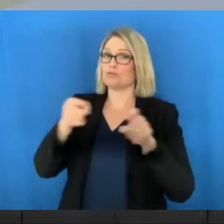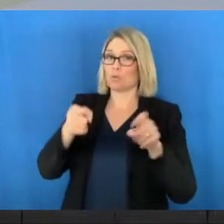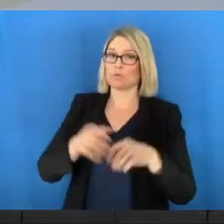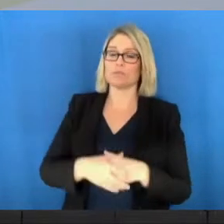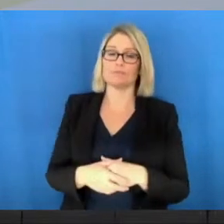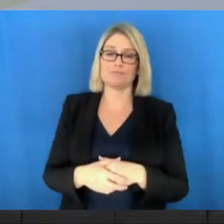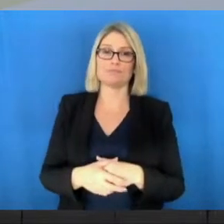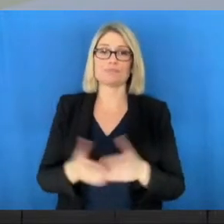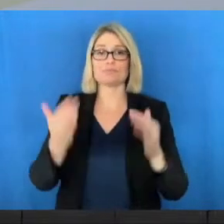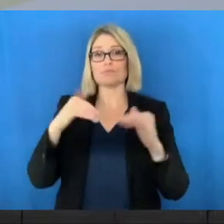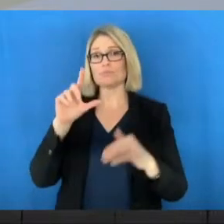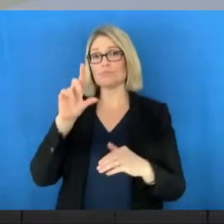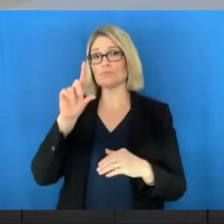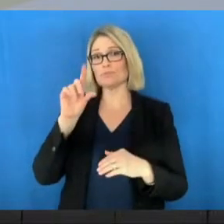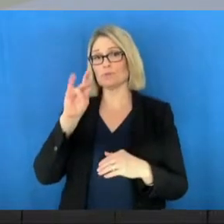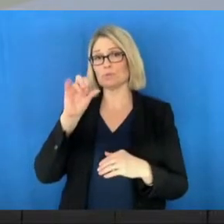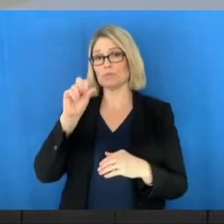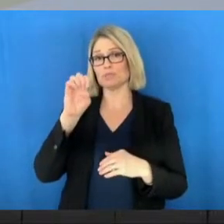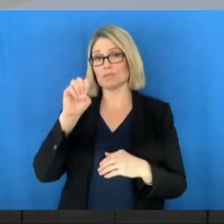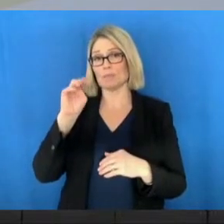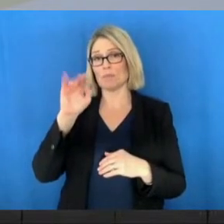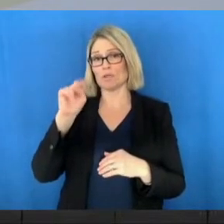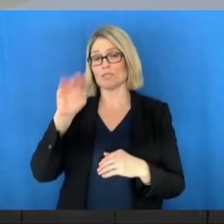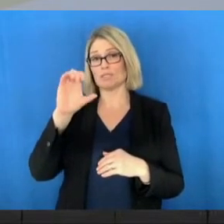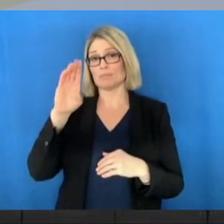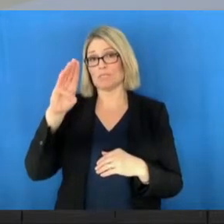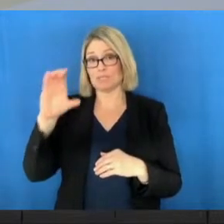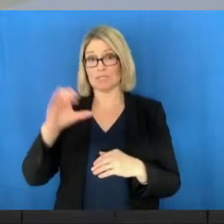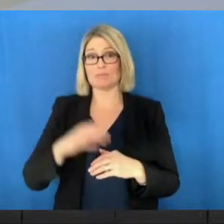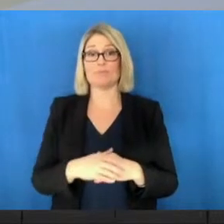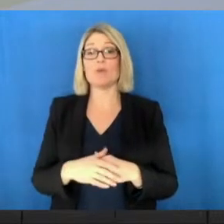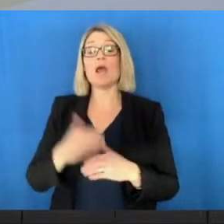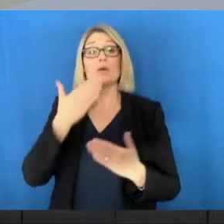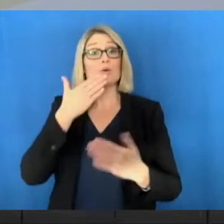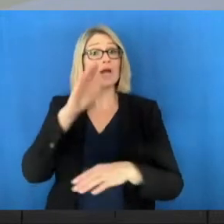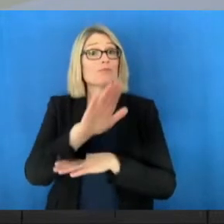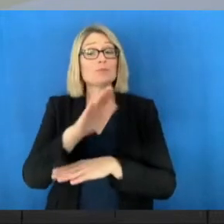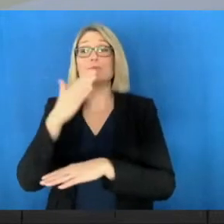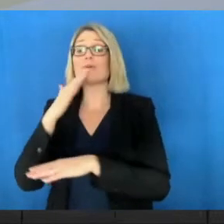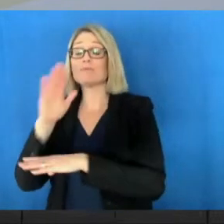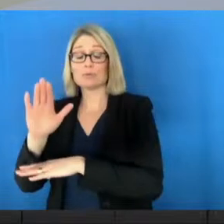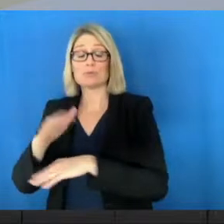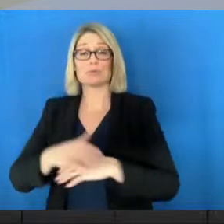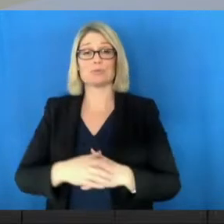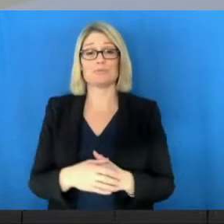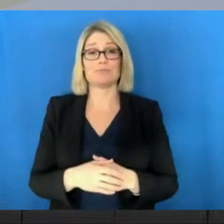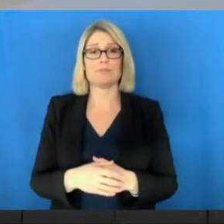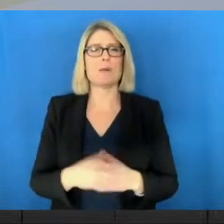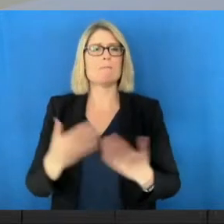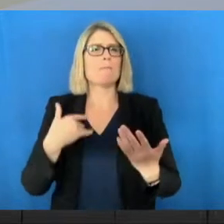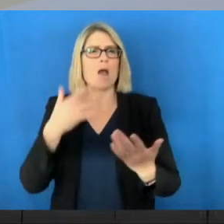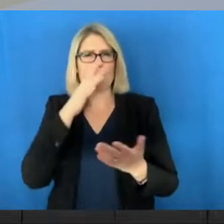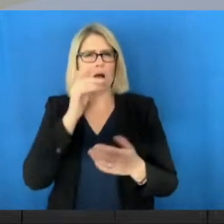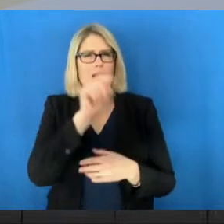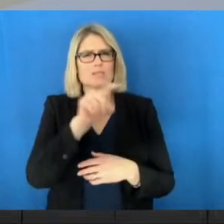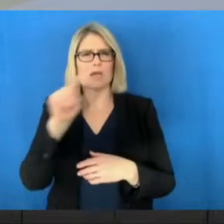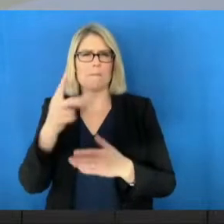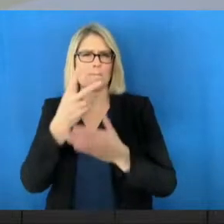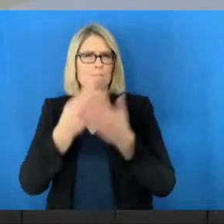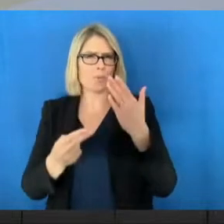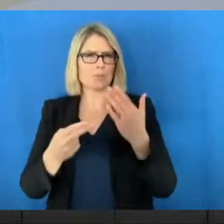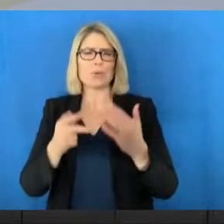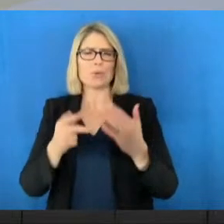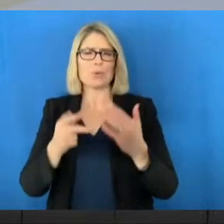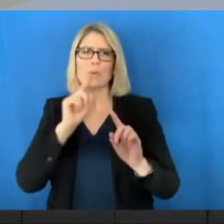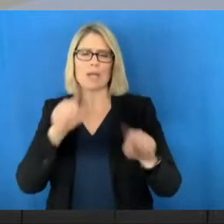Louise Martin, CBC. Oh, hi there. Good afternoon to both of you. I think maybe I'll ask you both this question because I'm not sure who